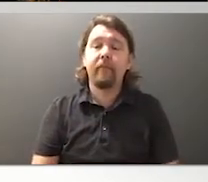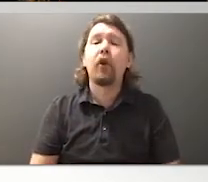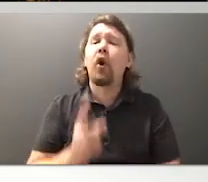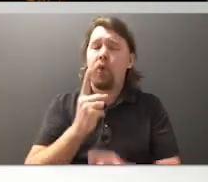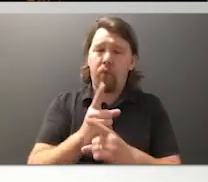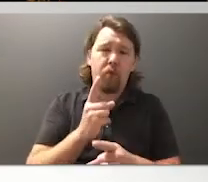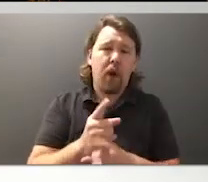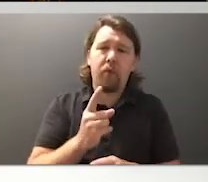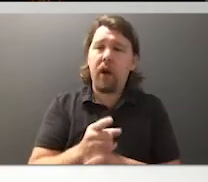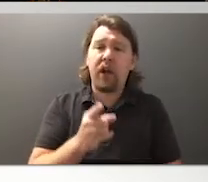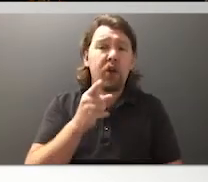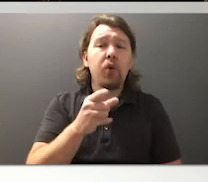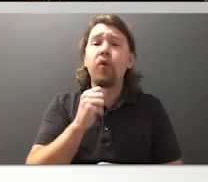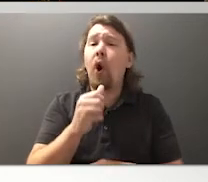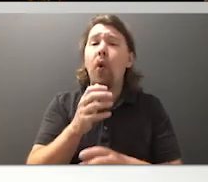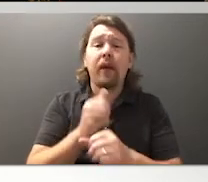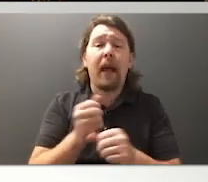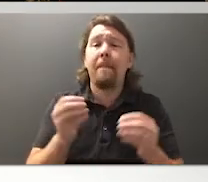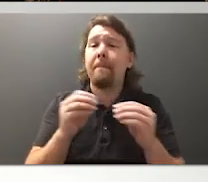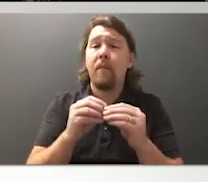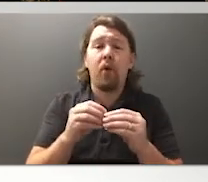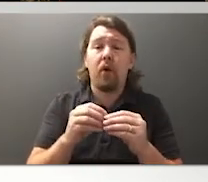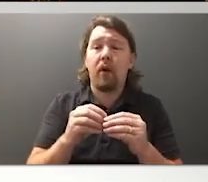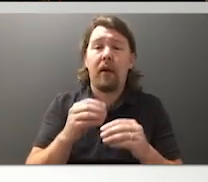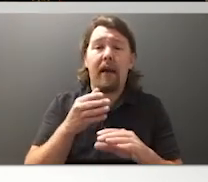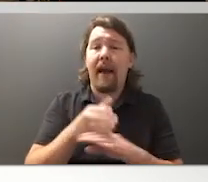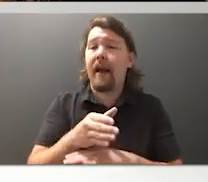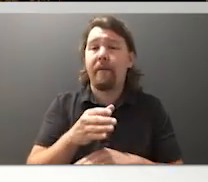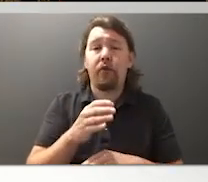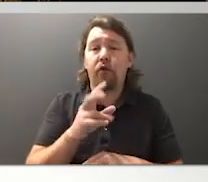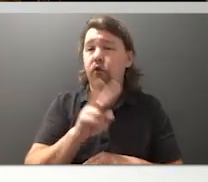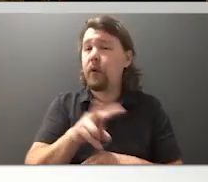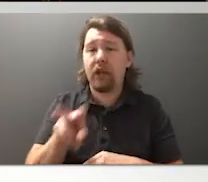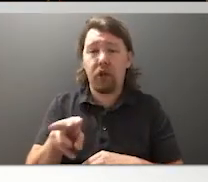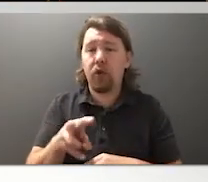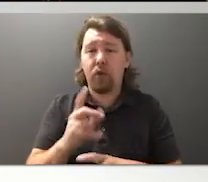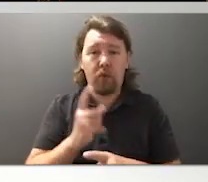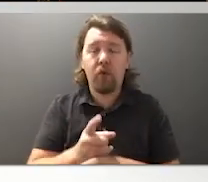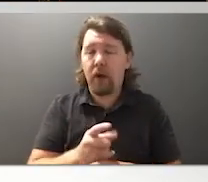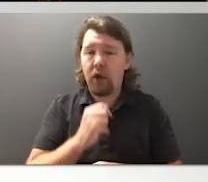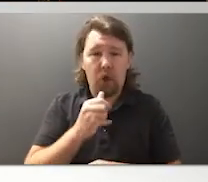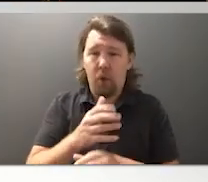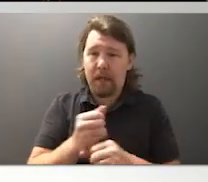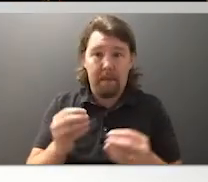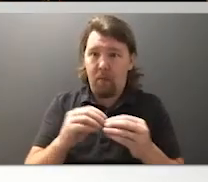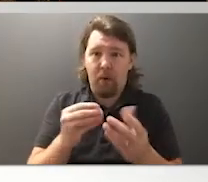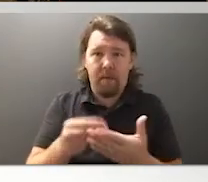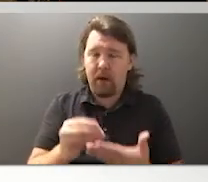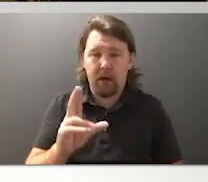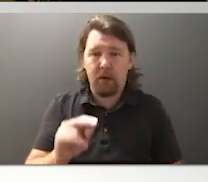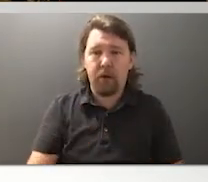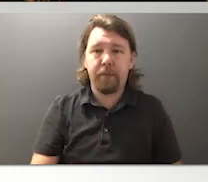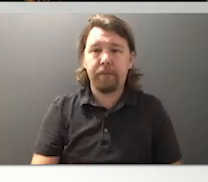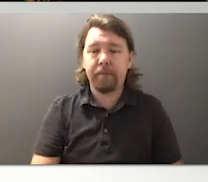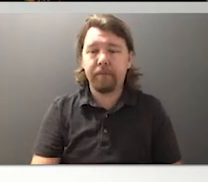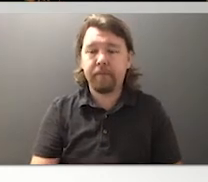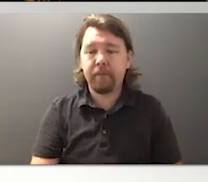Correct. You don't get more funds after 22. The renewal process is basically telling us I still want to use or receive.